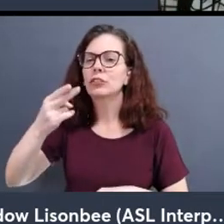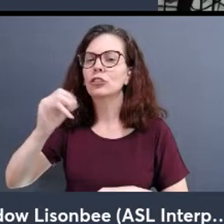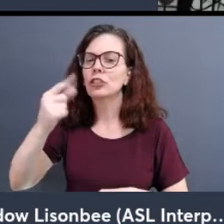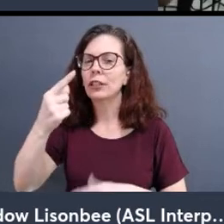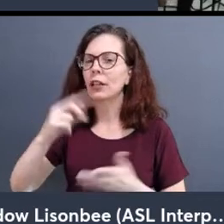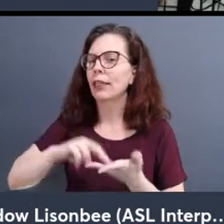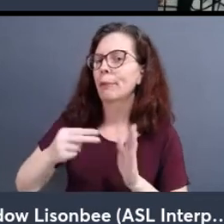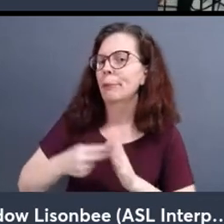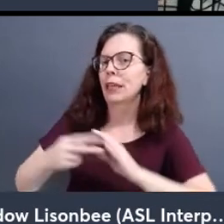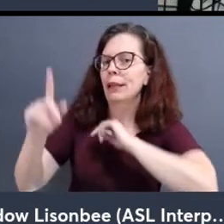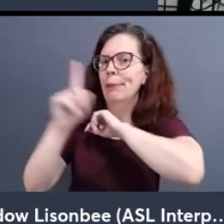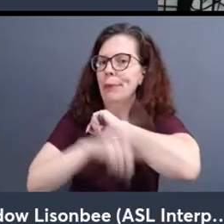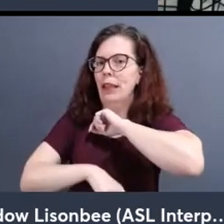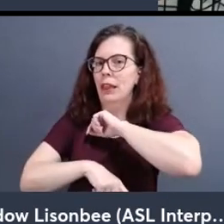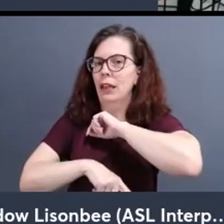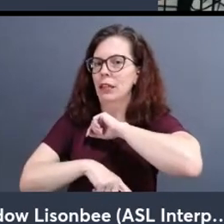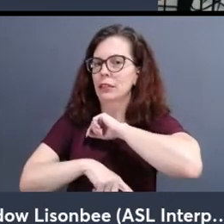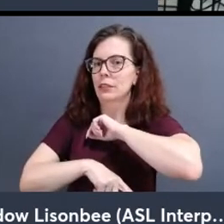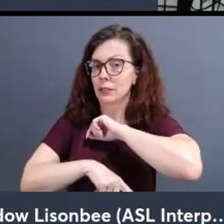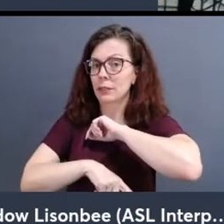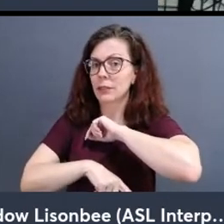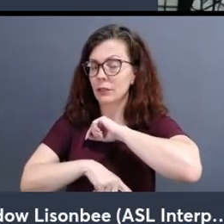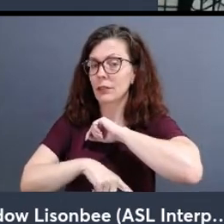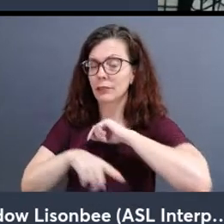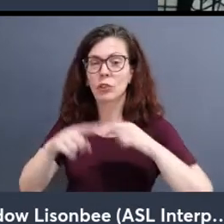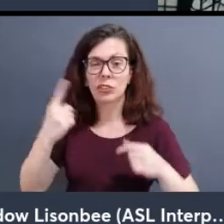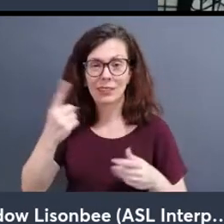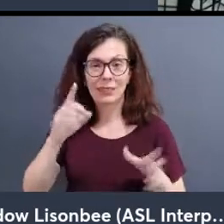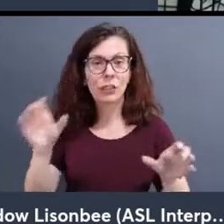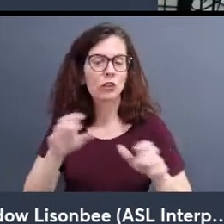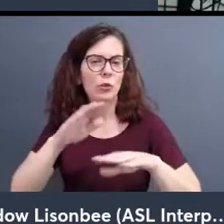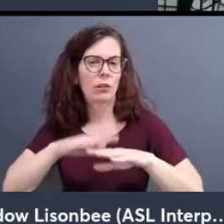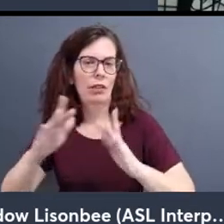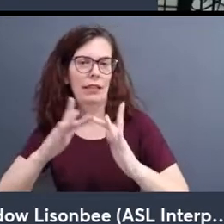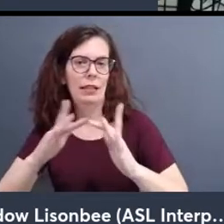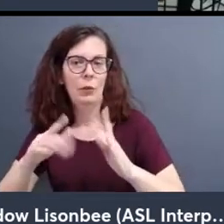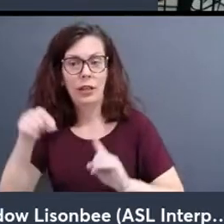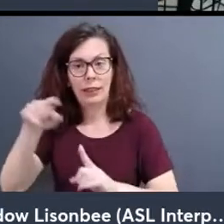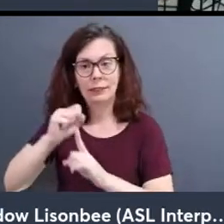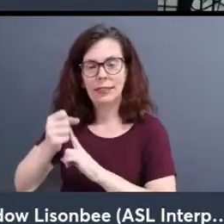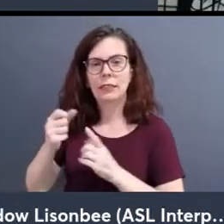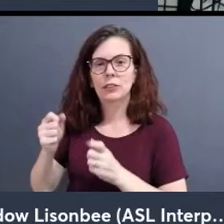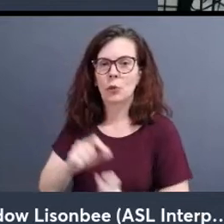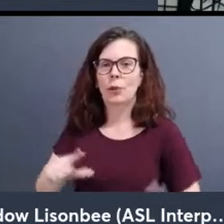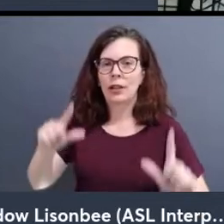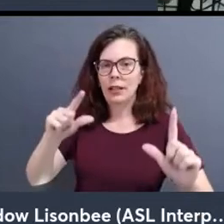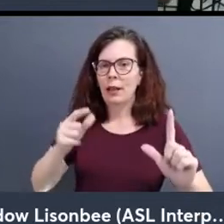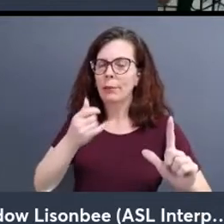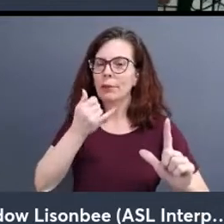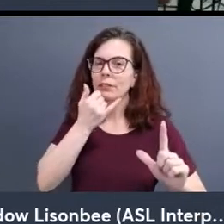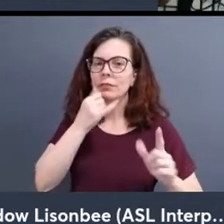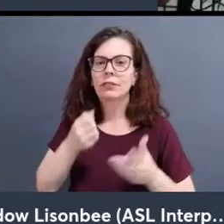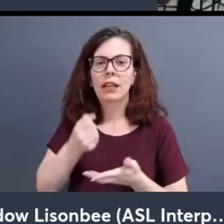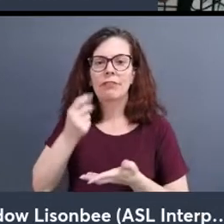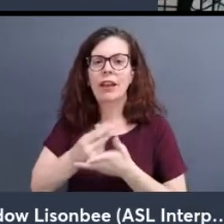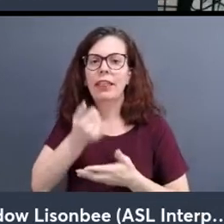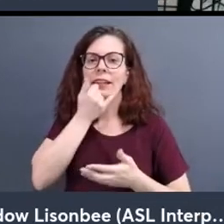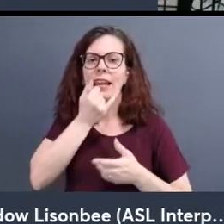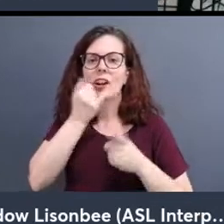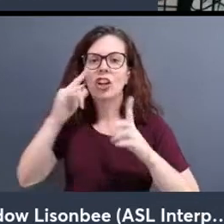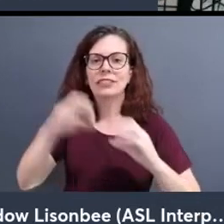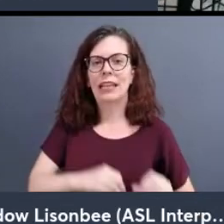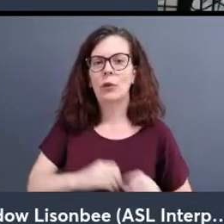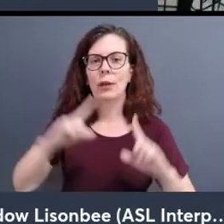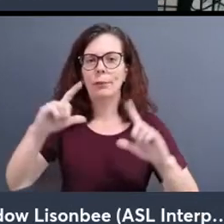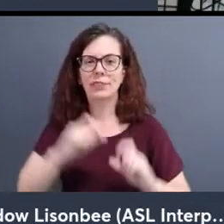penalized for something that you're doing on the network, right? So in this case, bringing up a validator node and taking it down, up and down, up and down. Now, I didn't